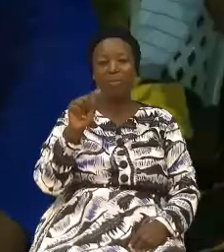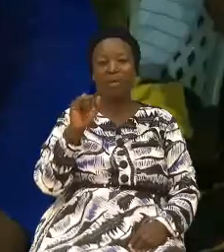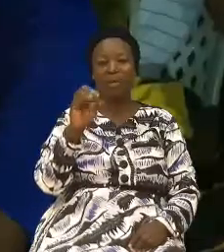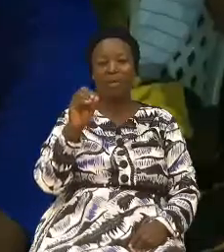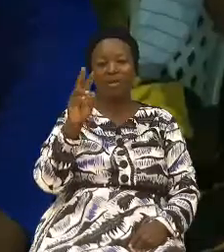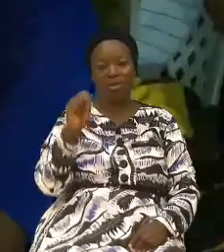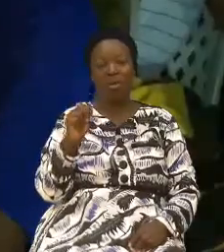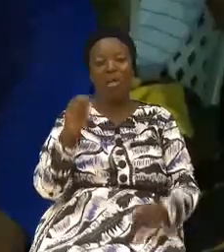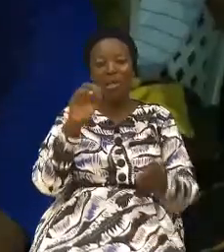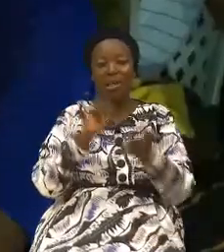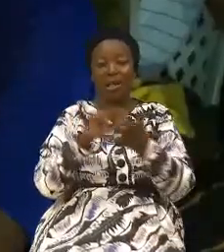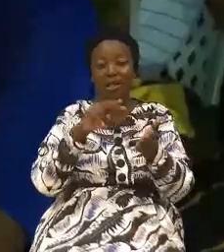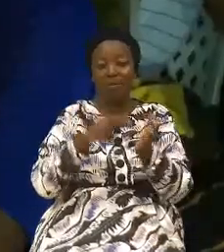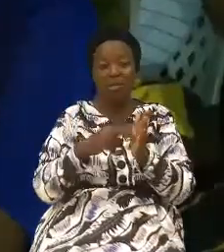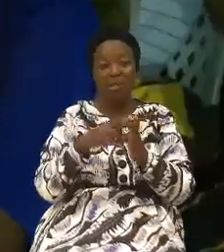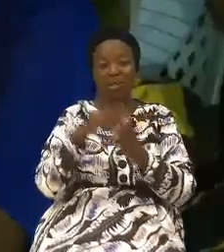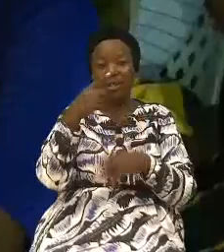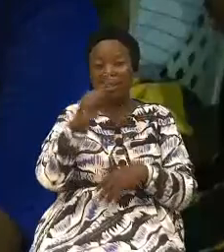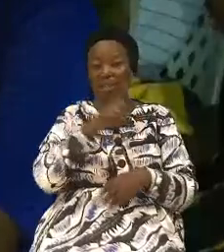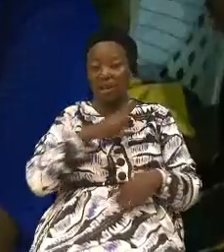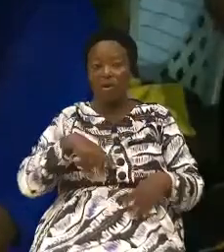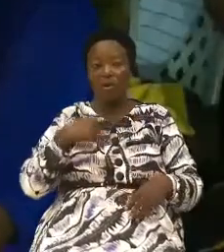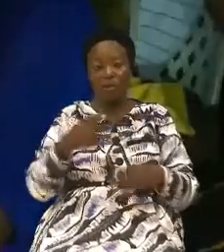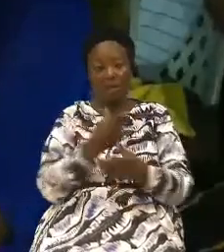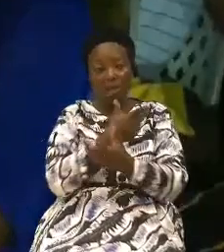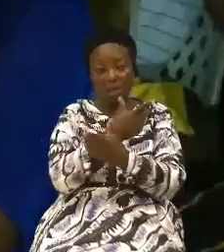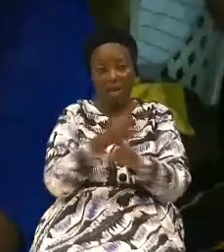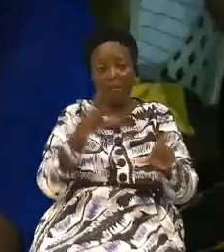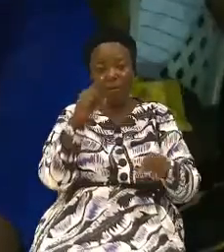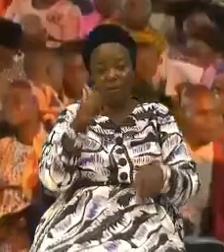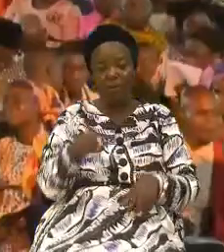trying to rise, you are trying to